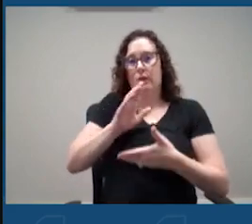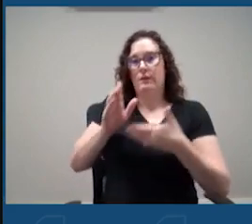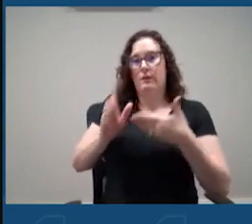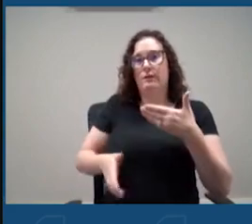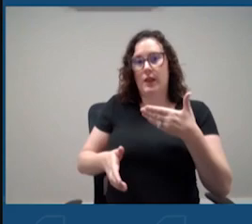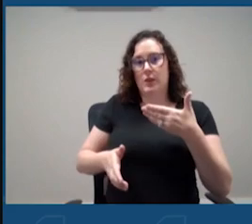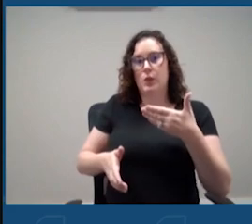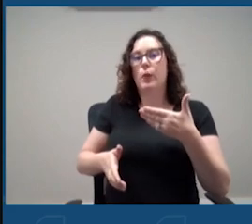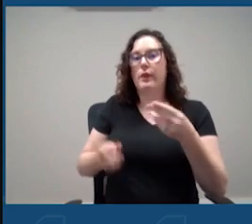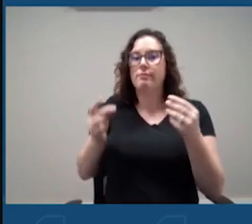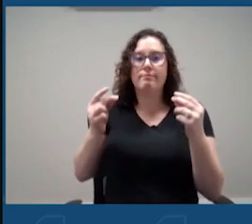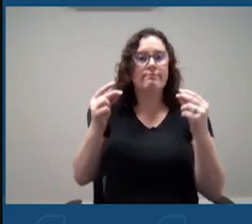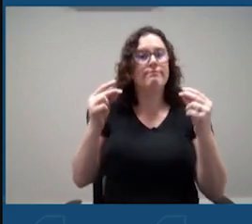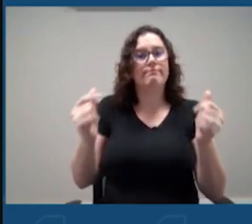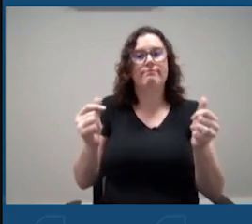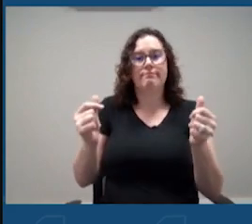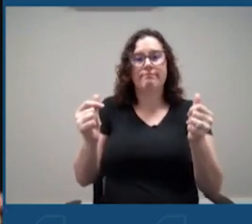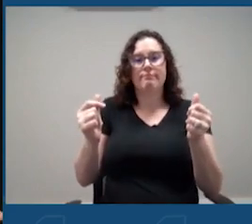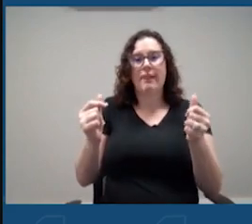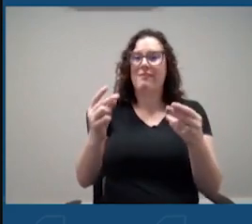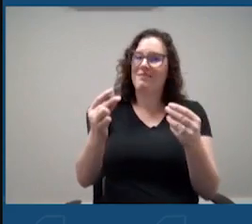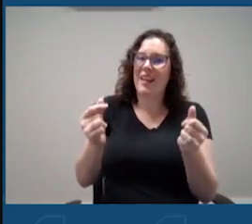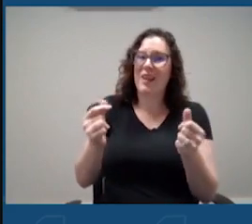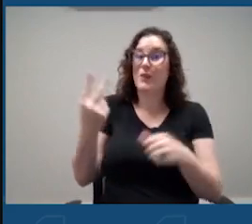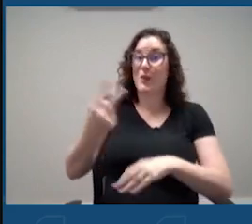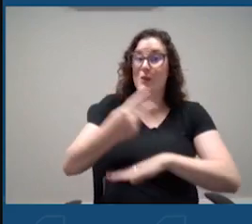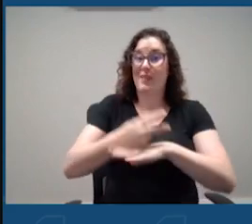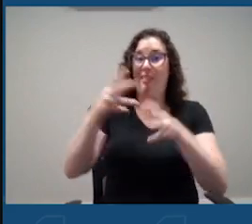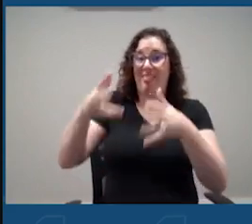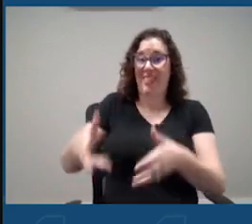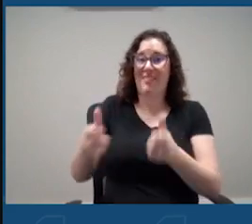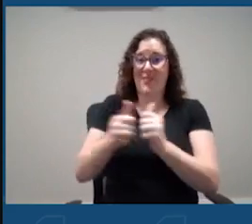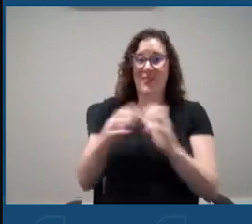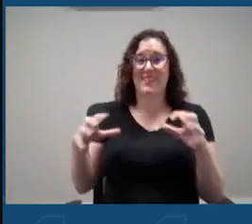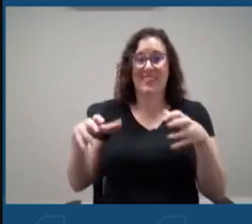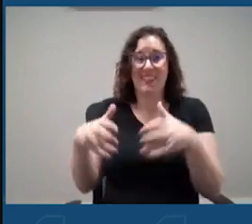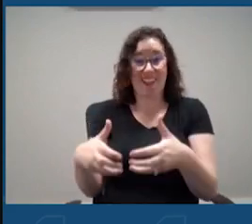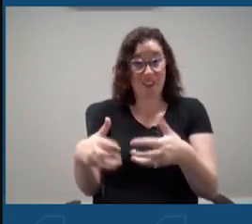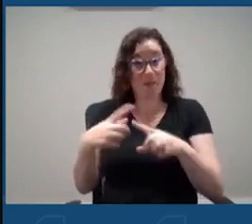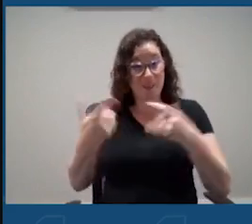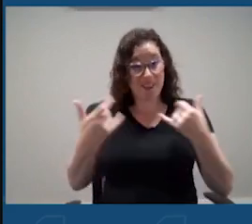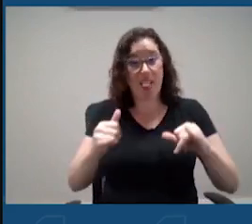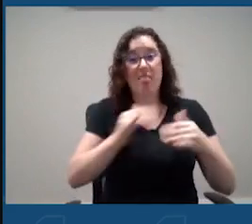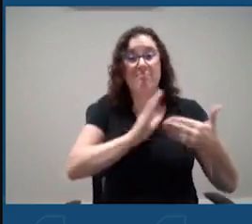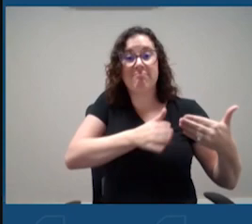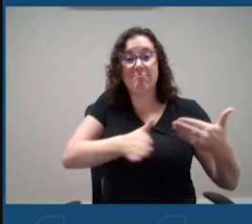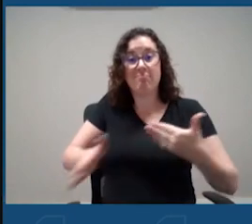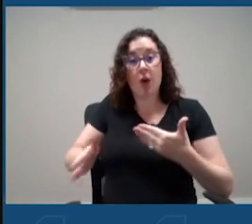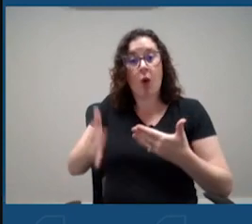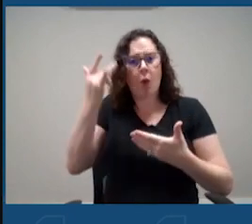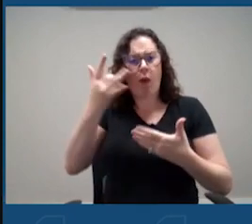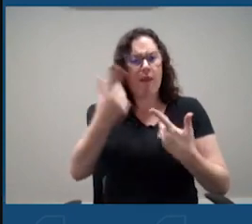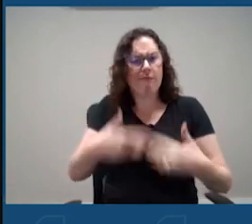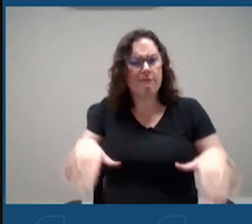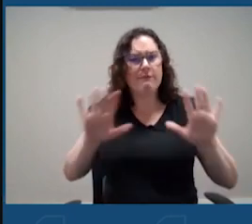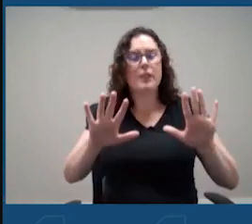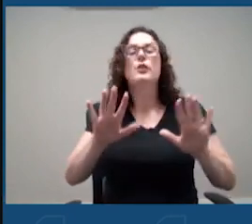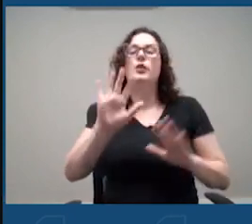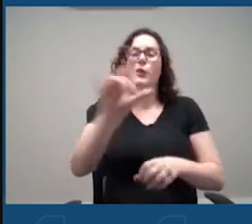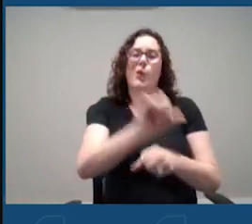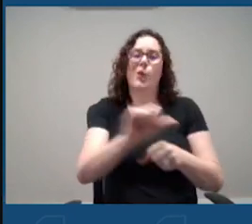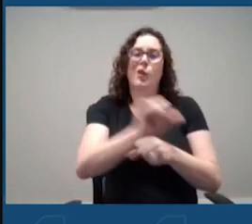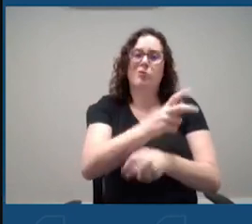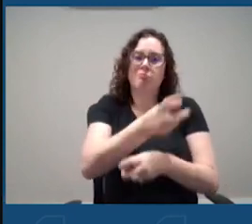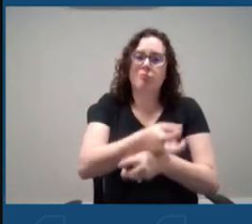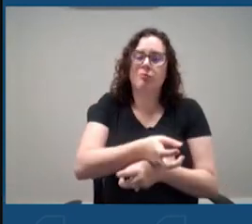said, with 2 days left to session. So we were able to get it all done because of all of your work. And, today represents the perfect union,